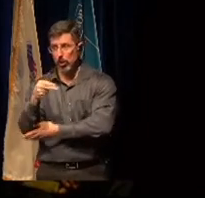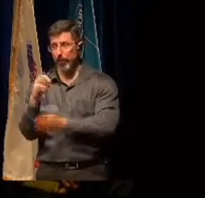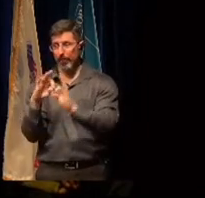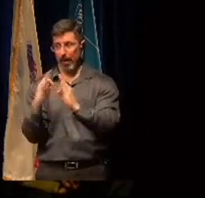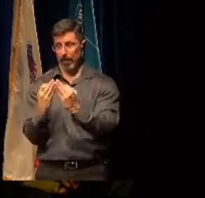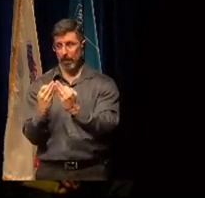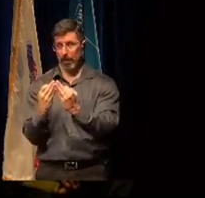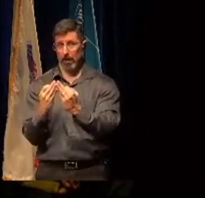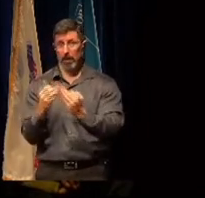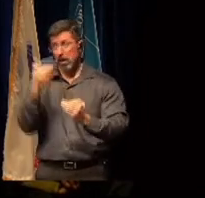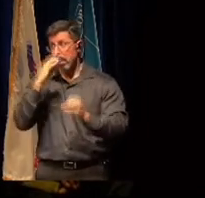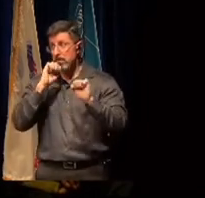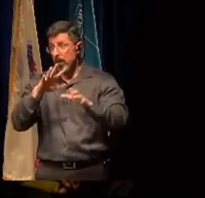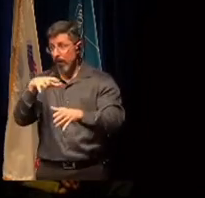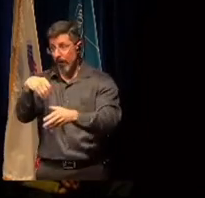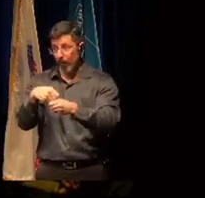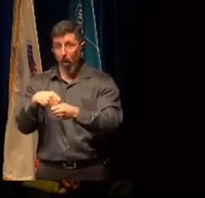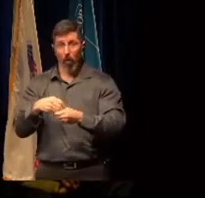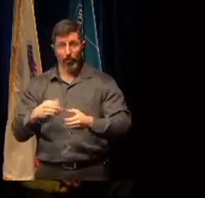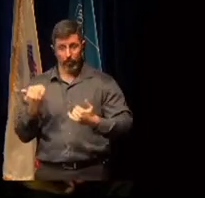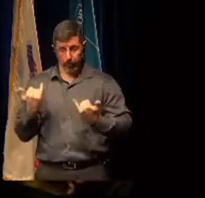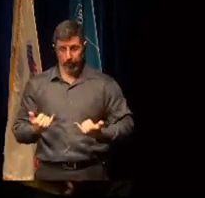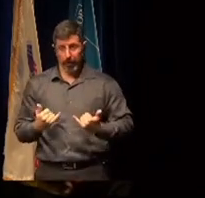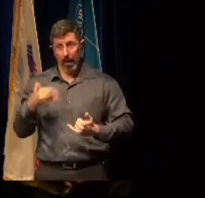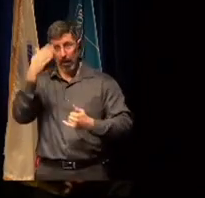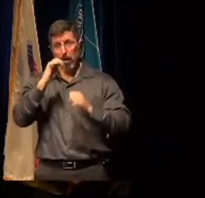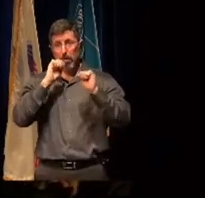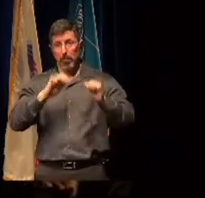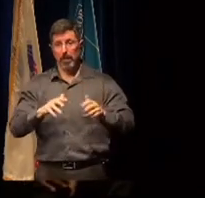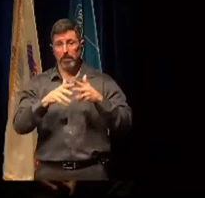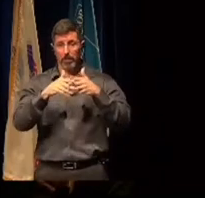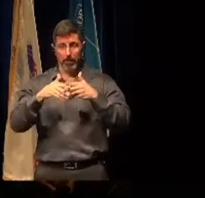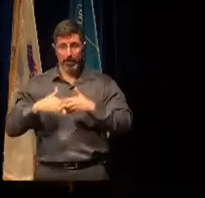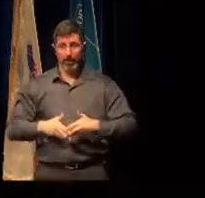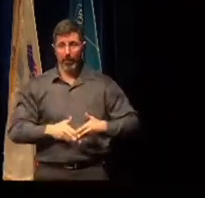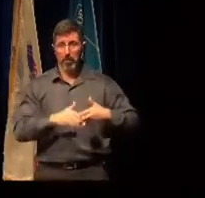celebration of life, and may God bless the United States of America.